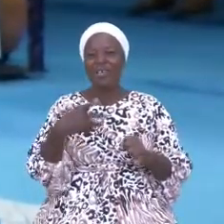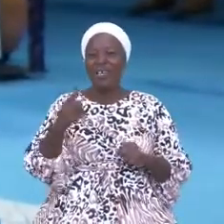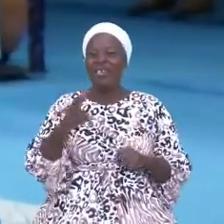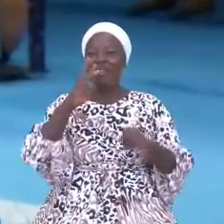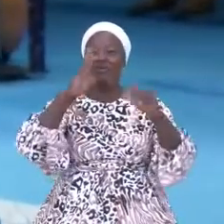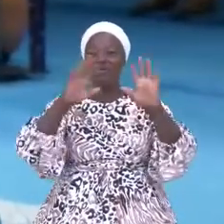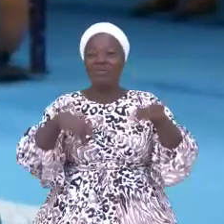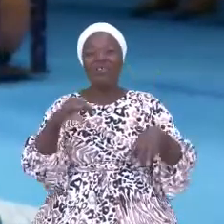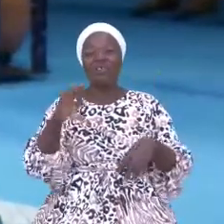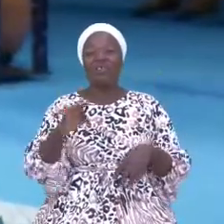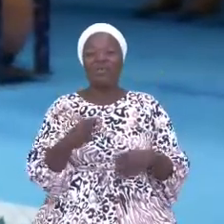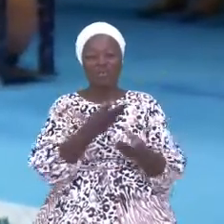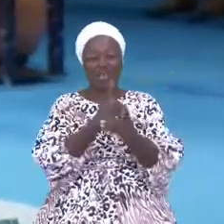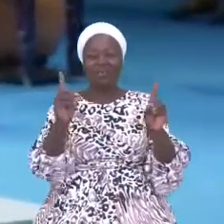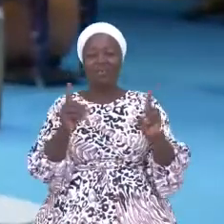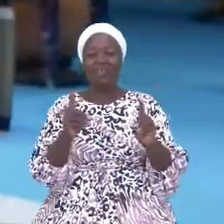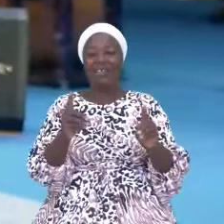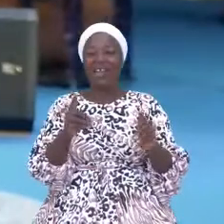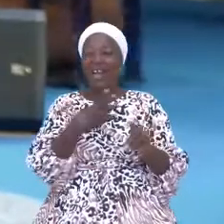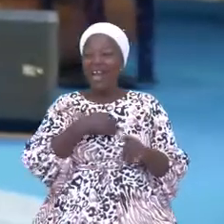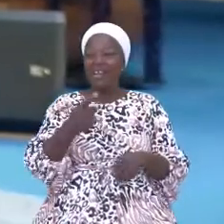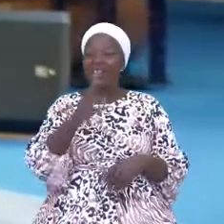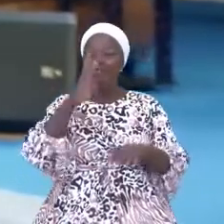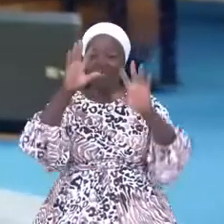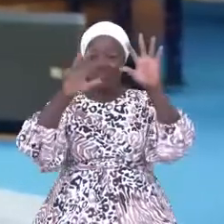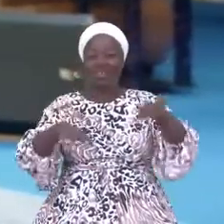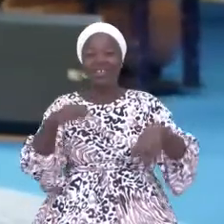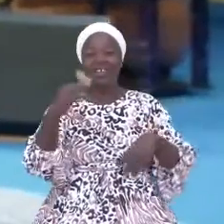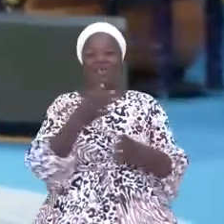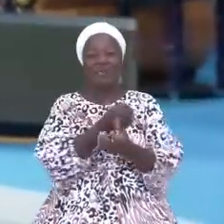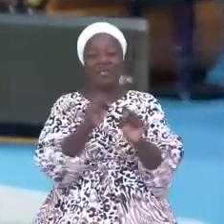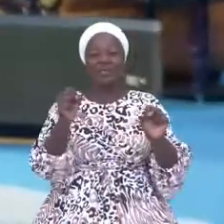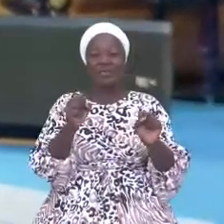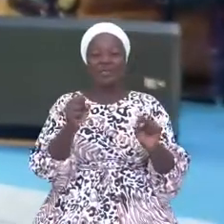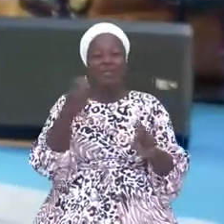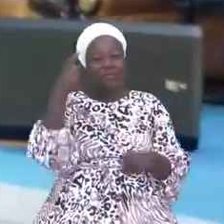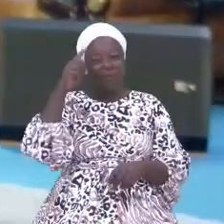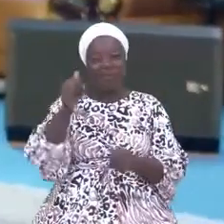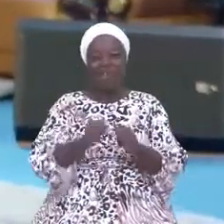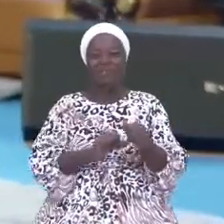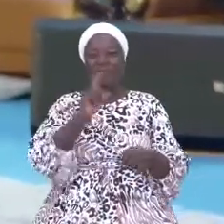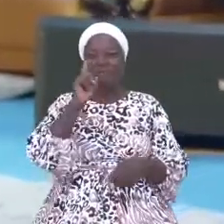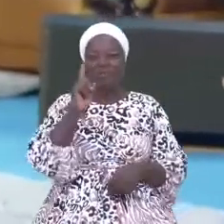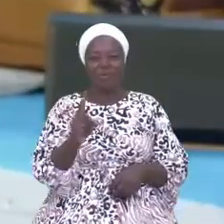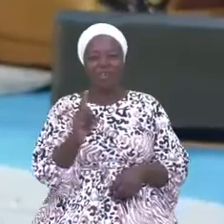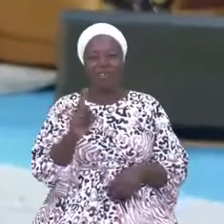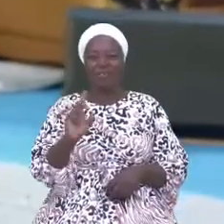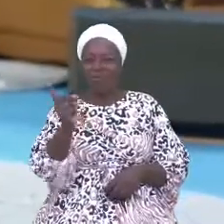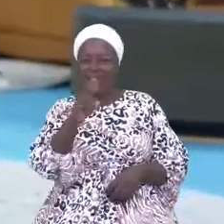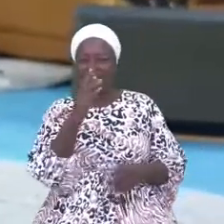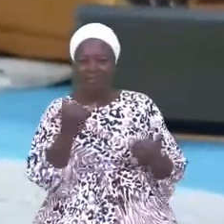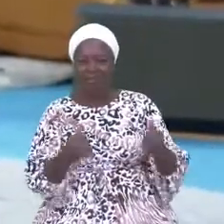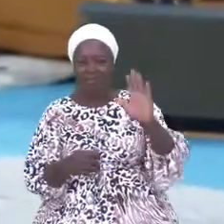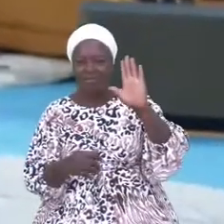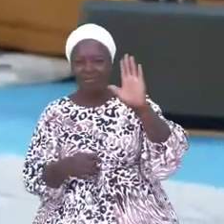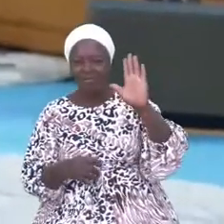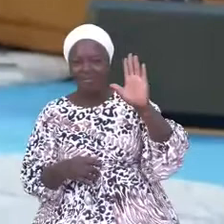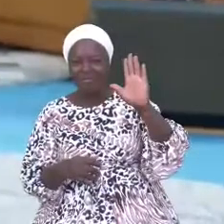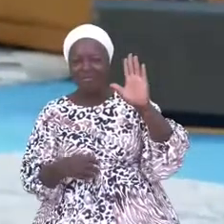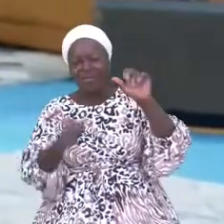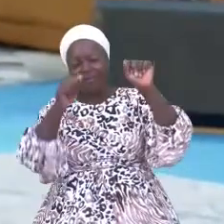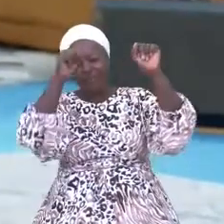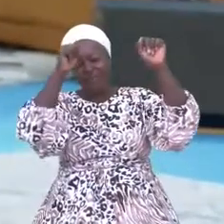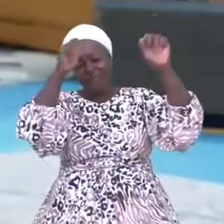rain of deliverance, and the reign of salvation for everyone. What are you there?